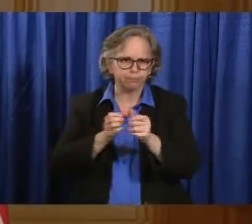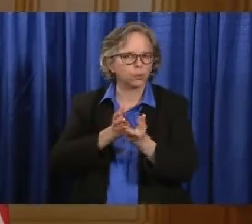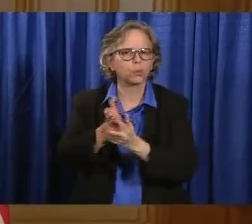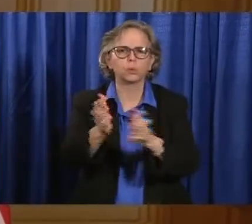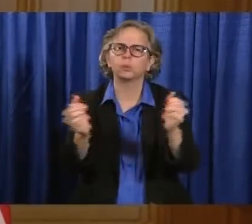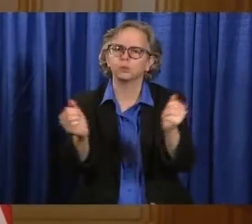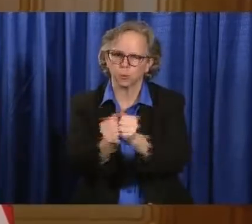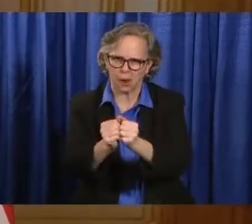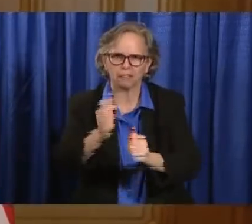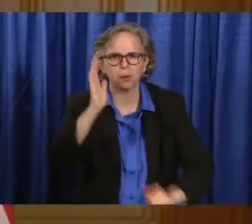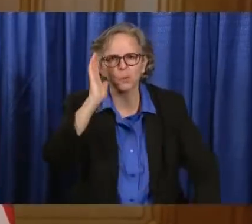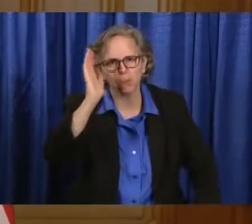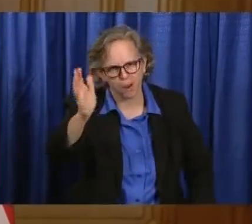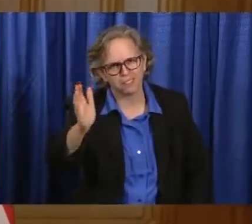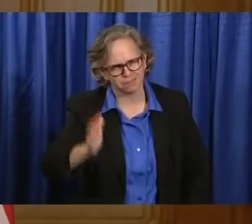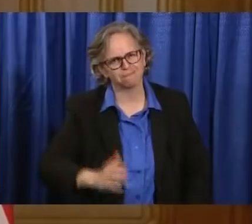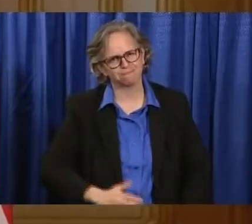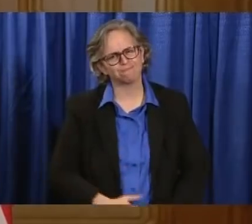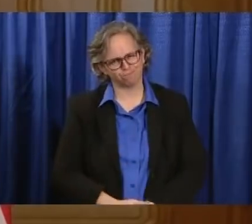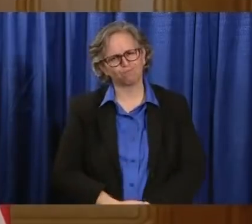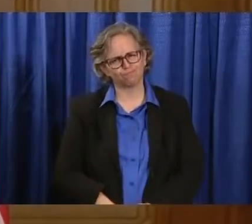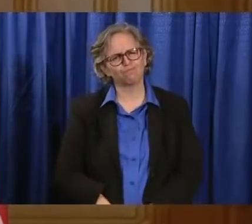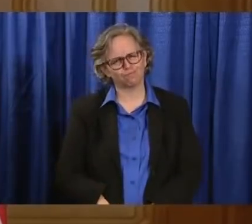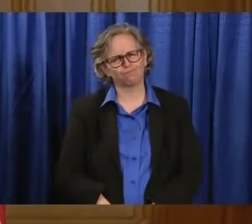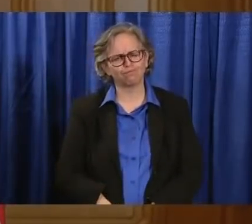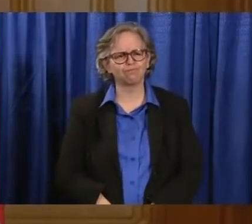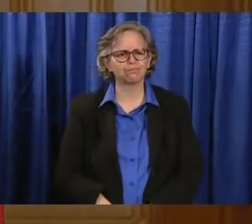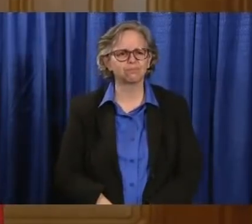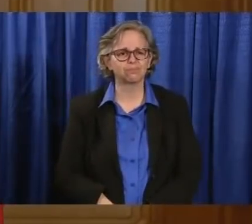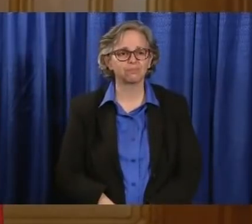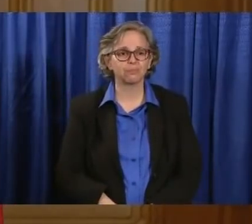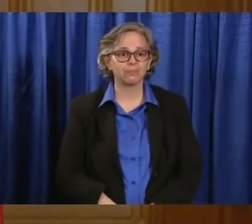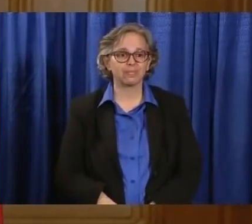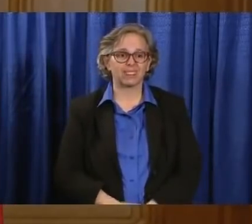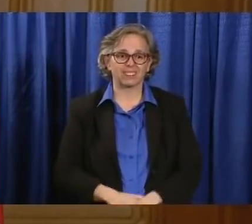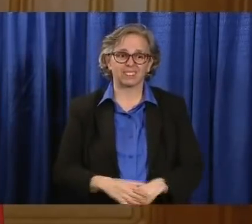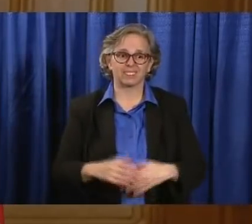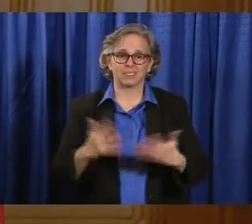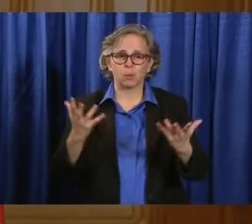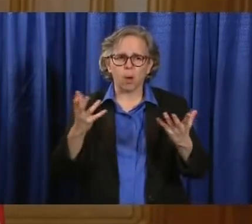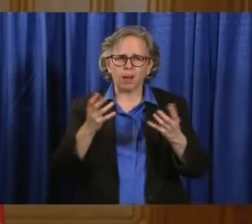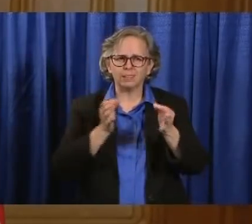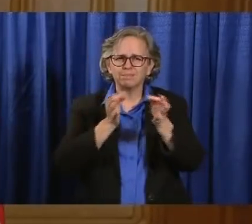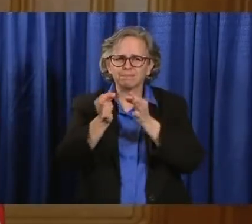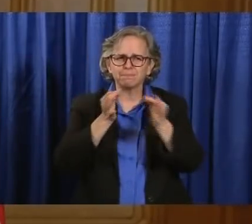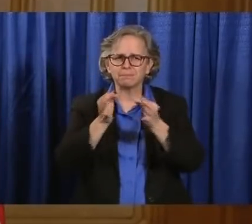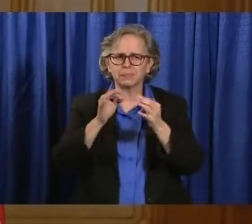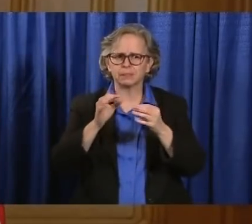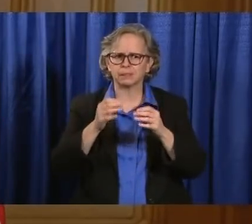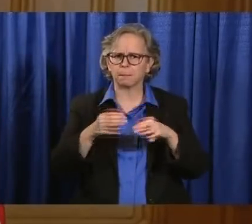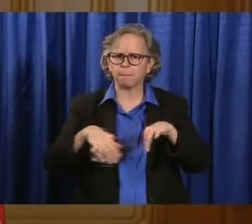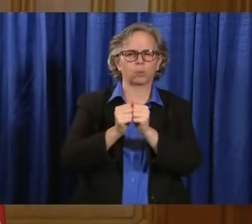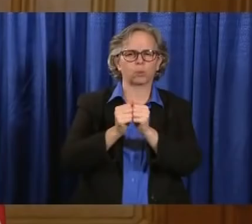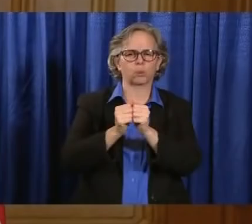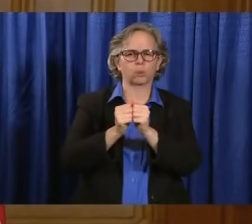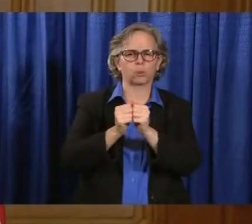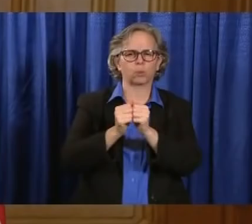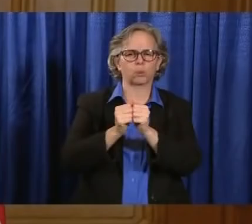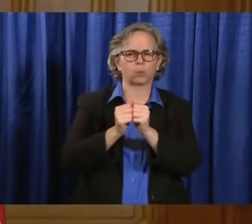Let me talk for a moment about that remote learning a little more. The